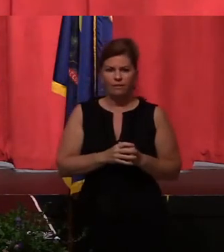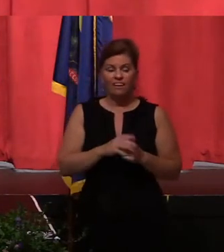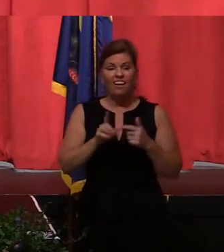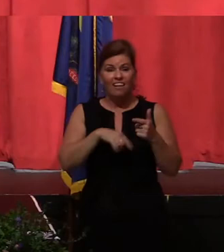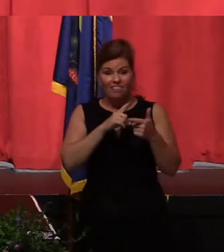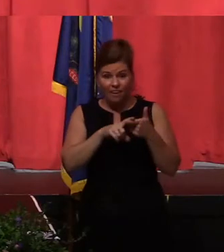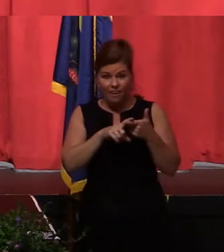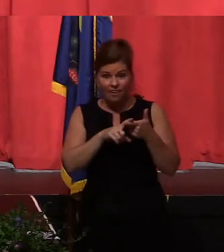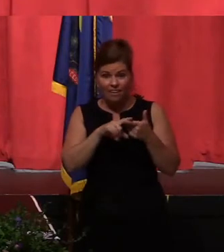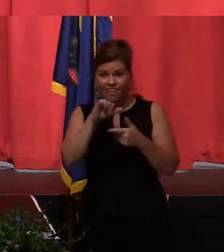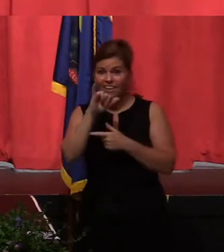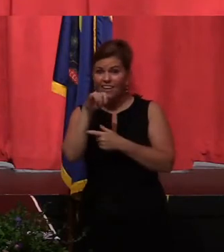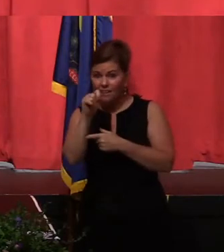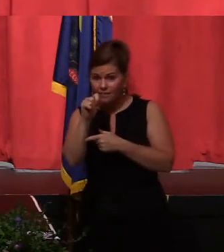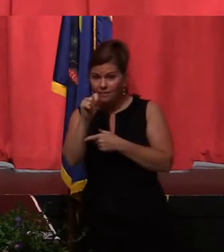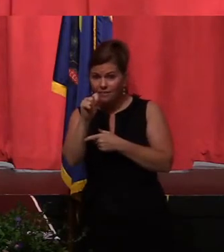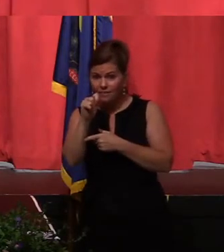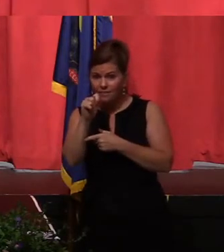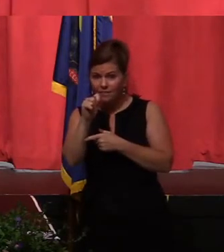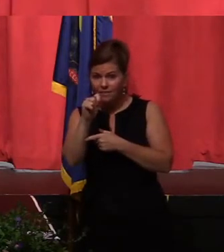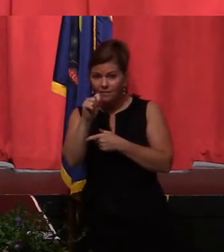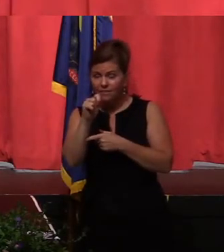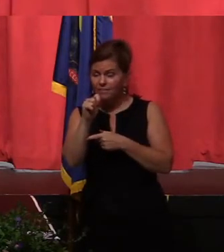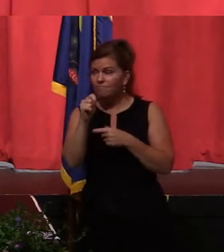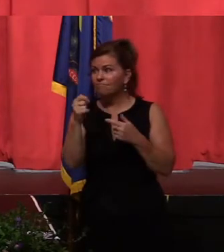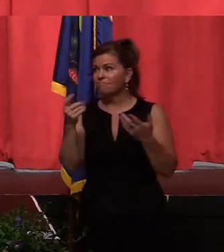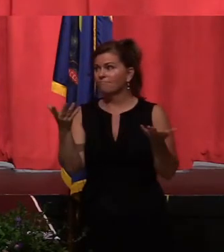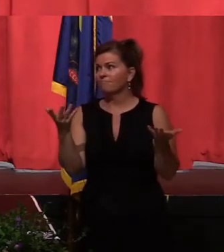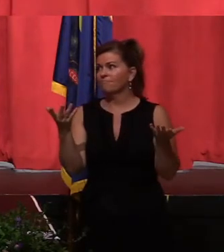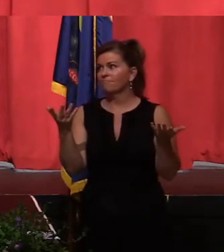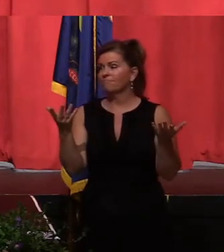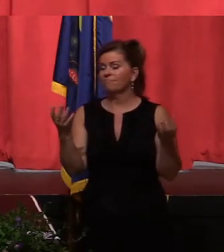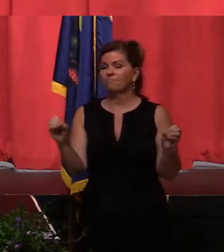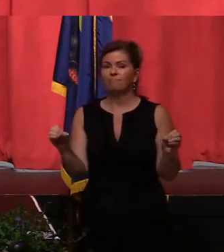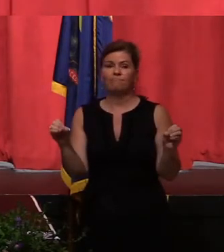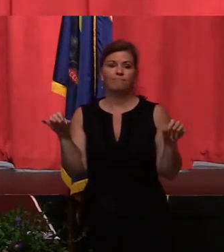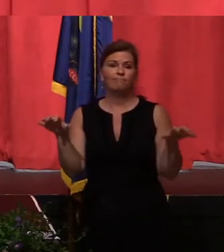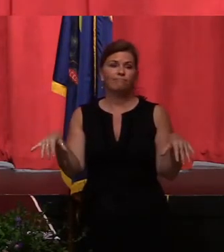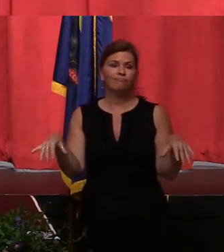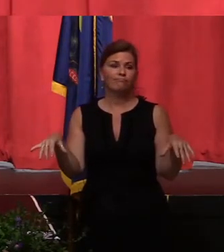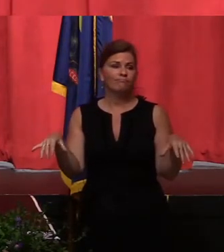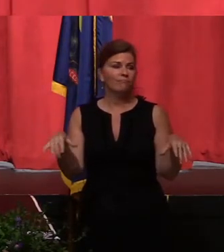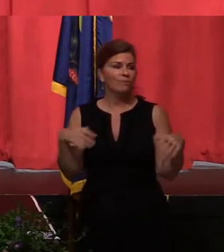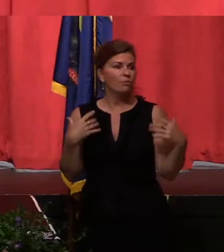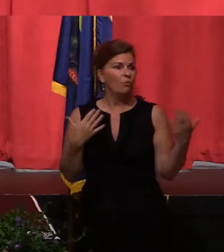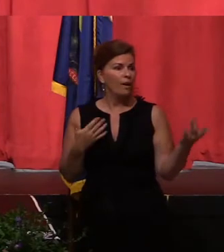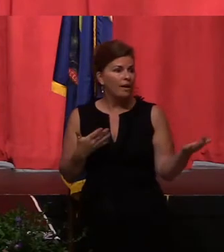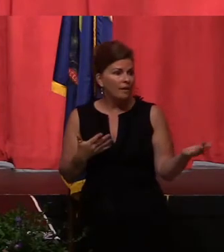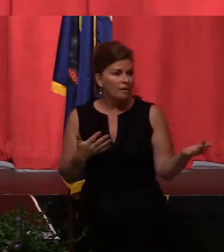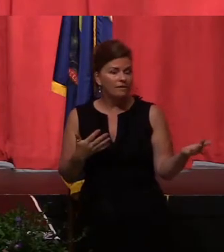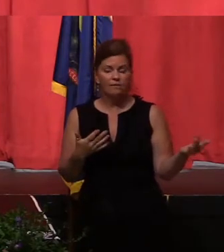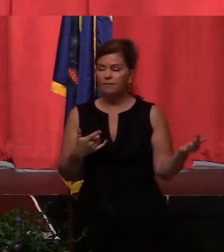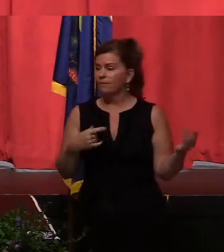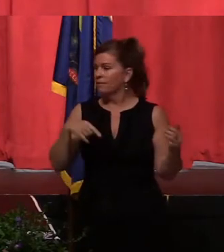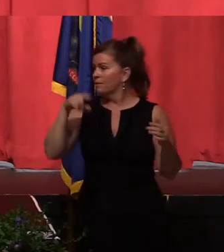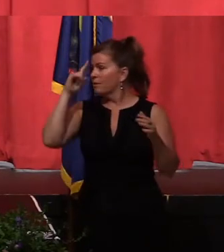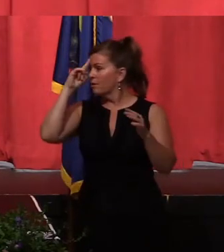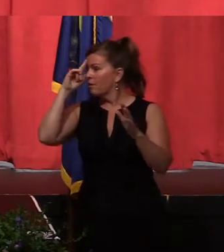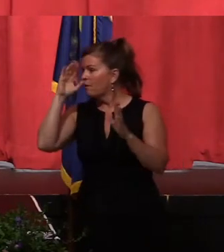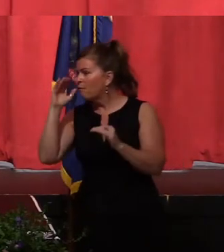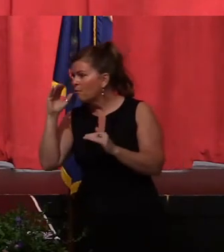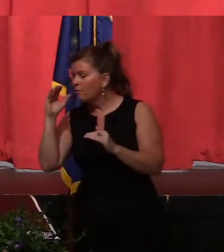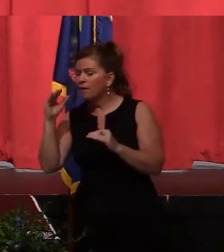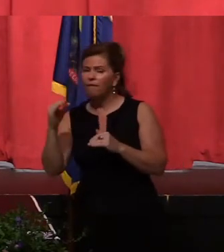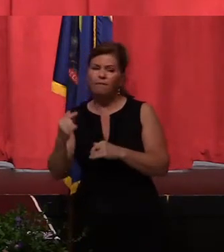And then it was nothing. It was waiting. It was hoping and